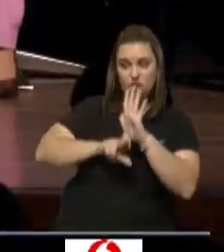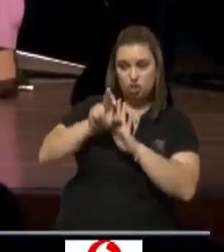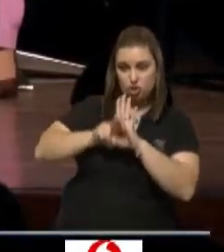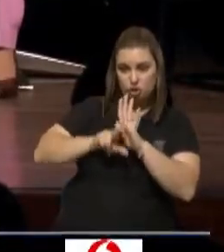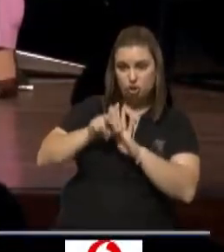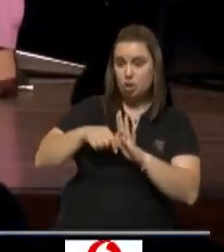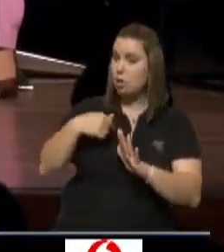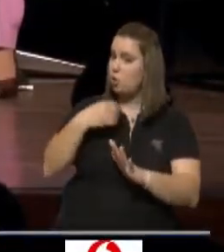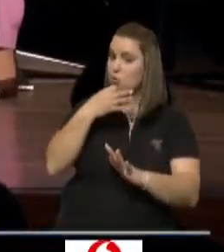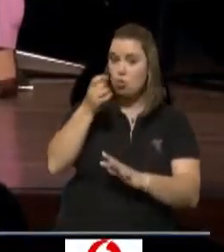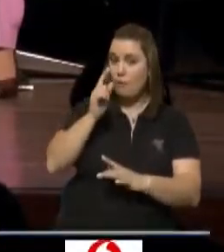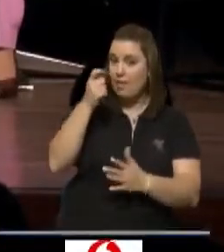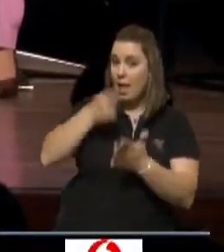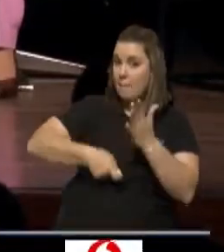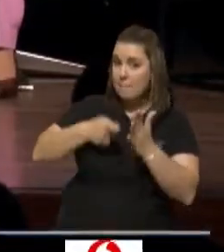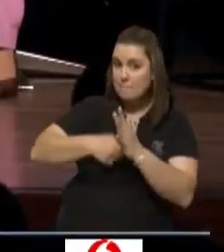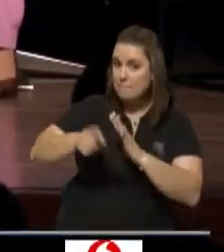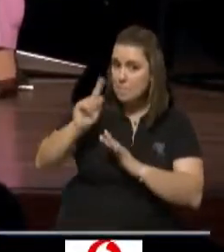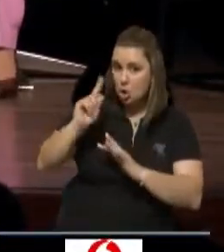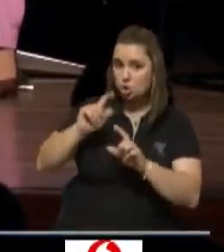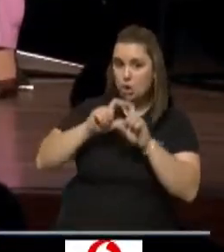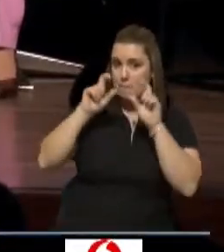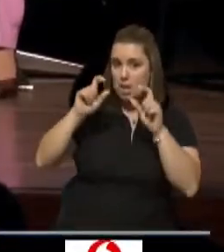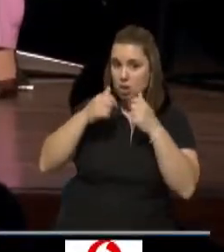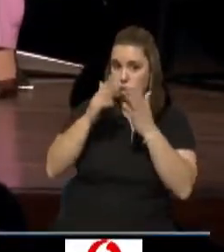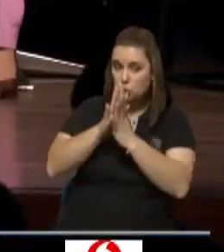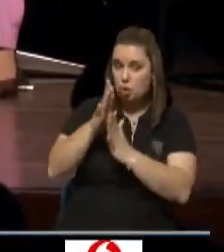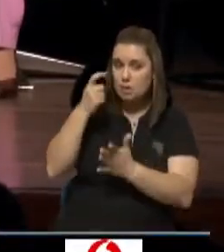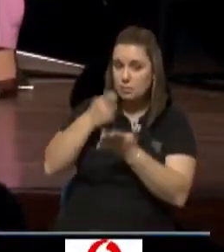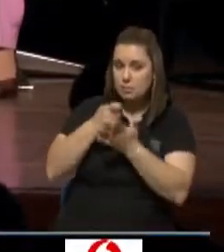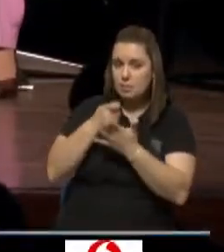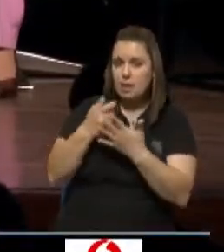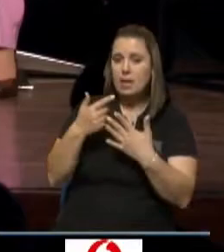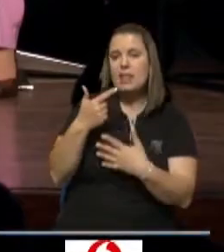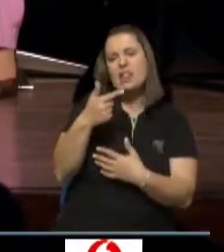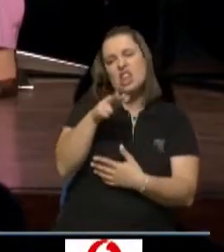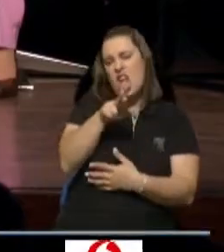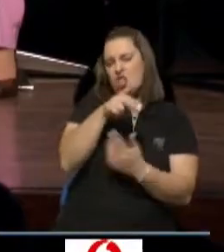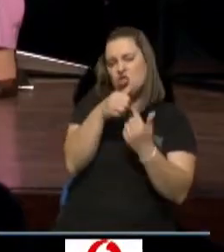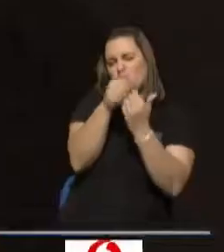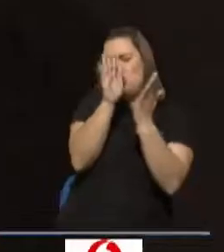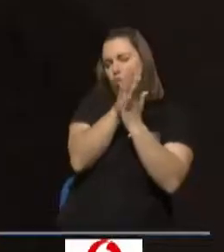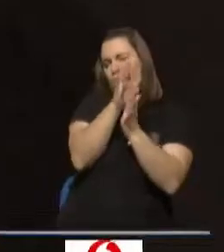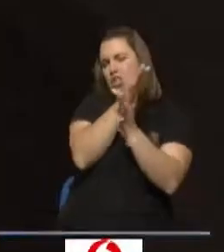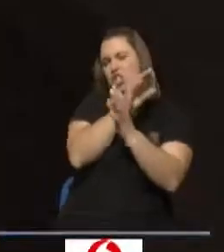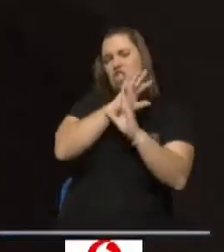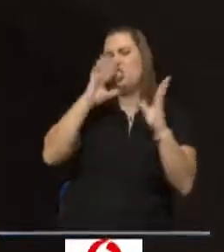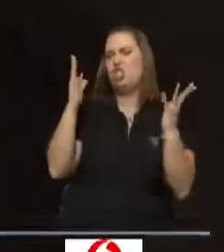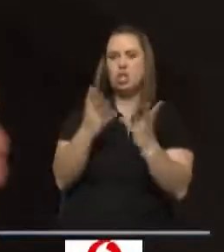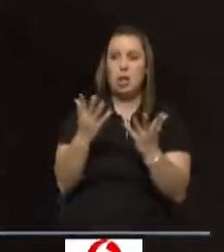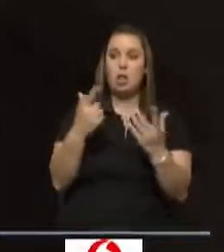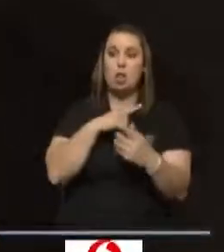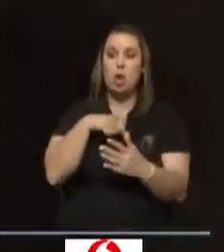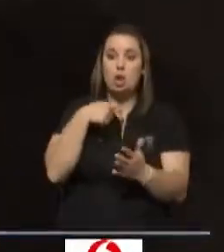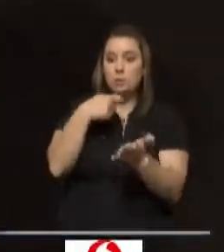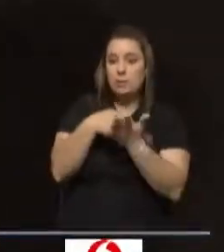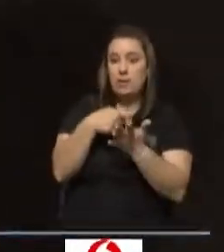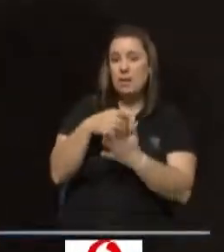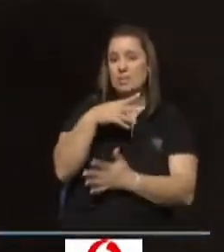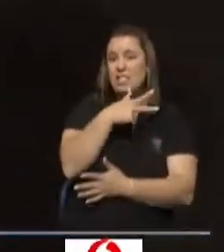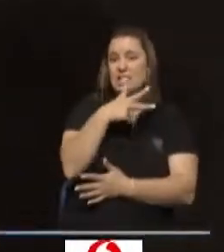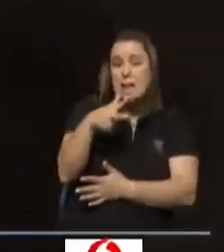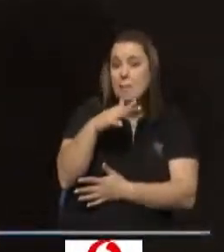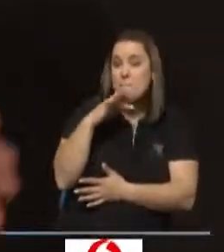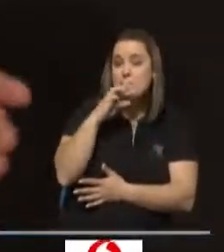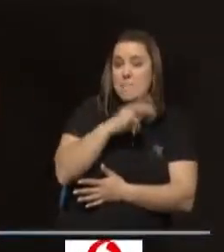in regulatory fees. I'm talking about the taxes all the companies are paying. Yes, all sorts of